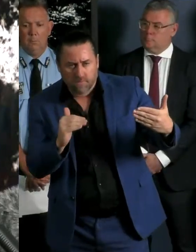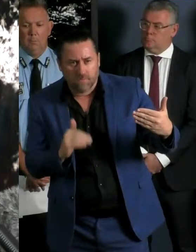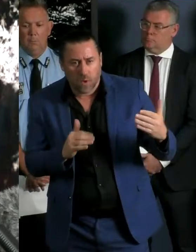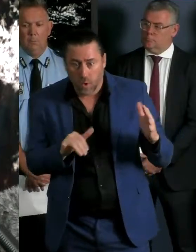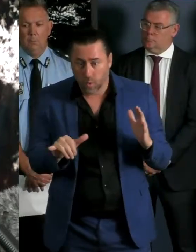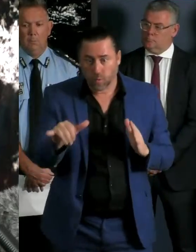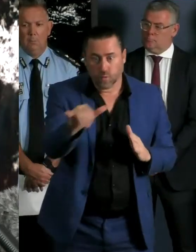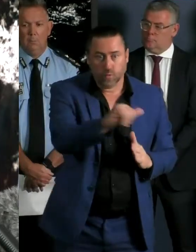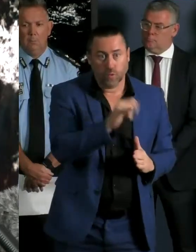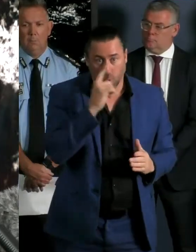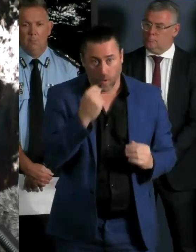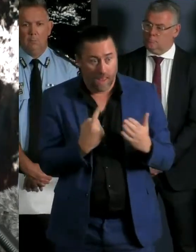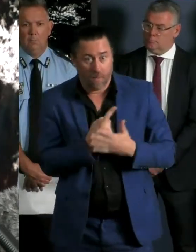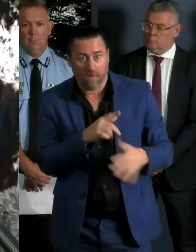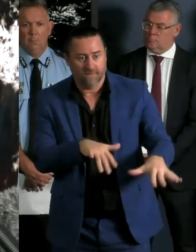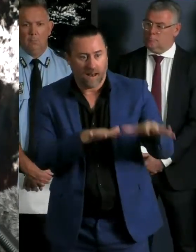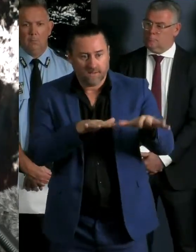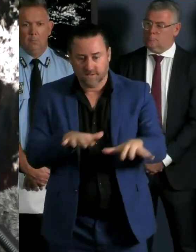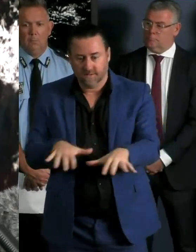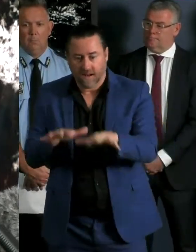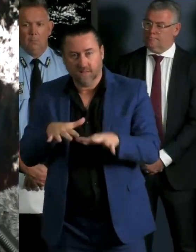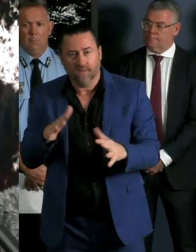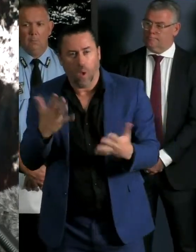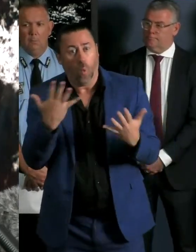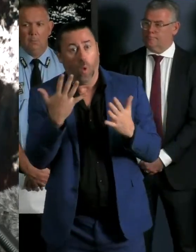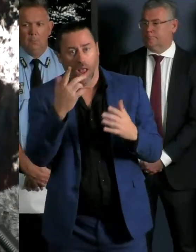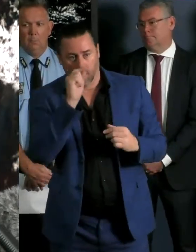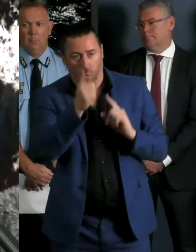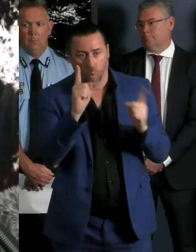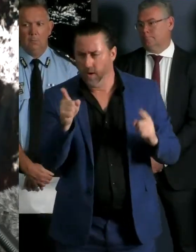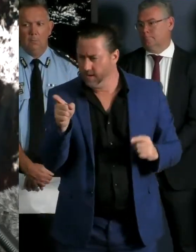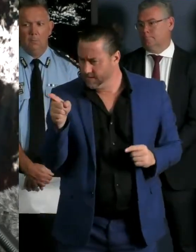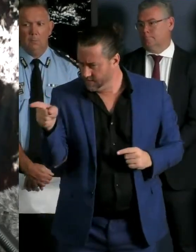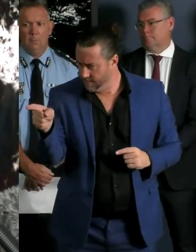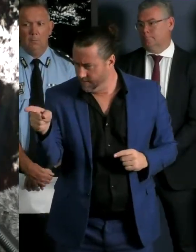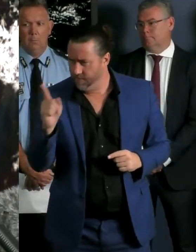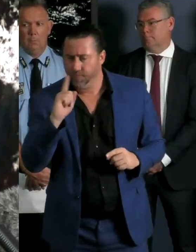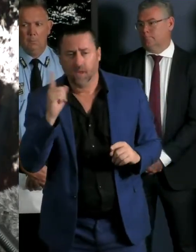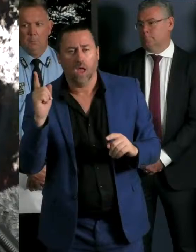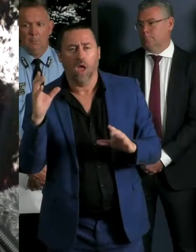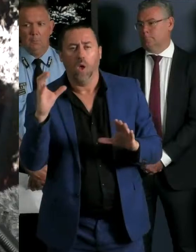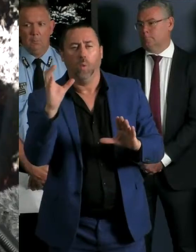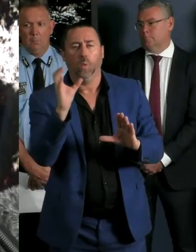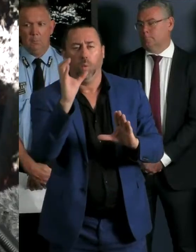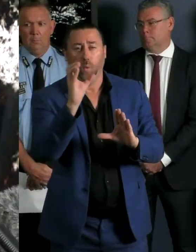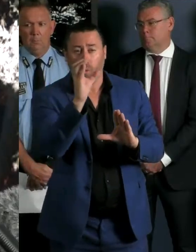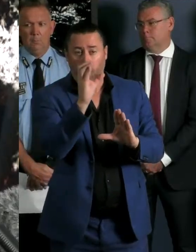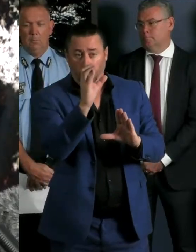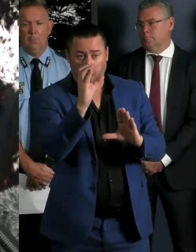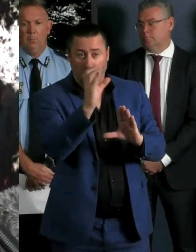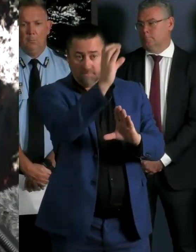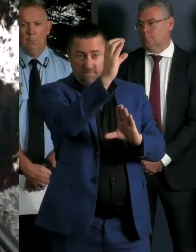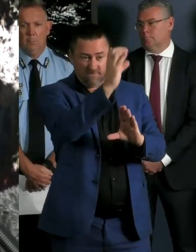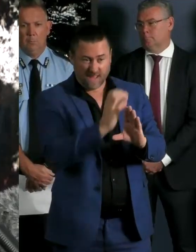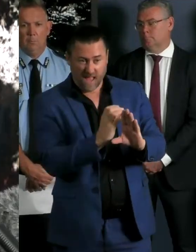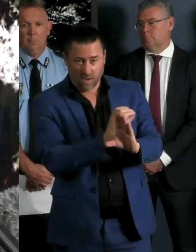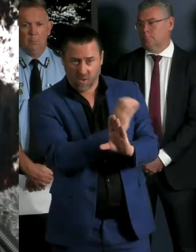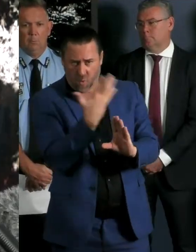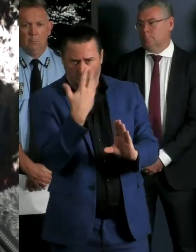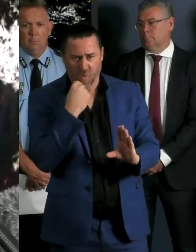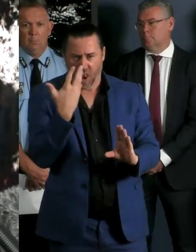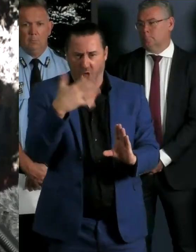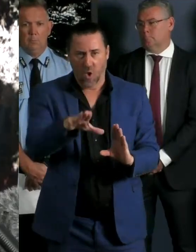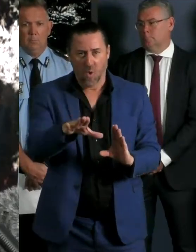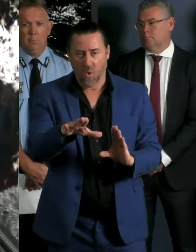could be in line to see warnings over the coming days. Where did that system move as it weakens? So as this